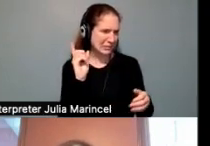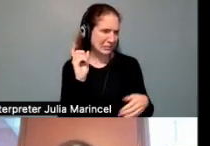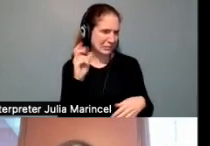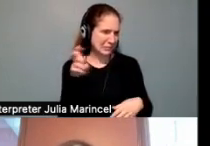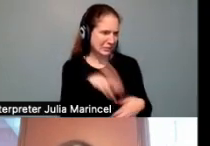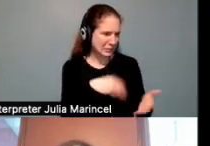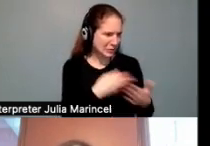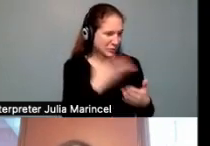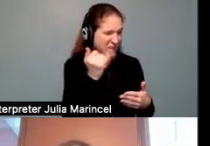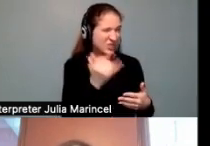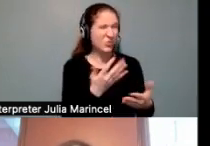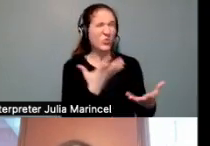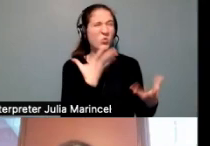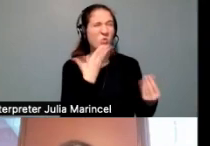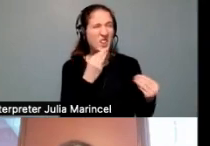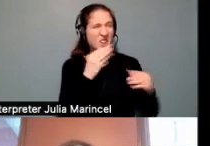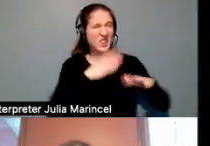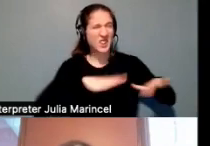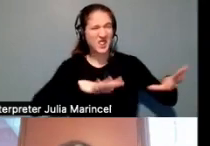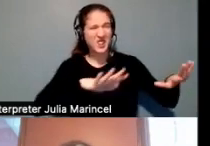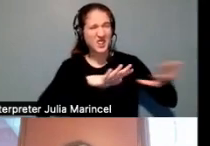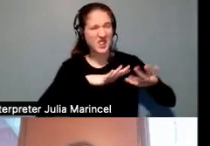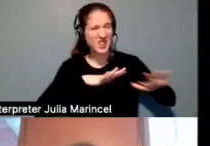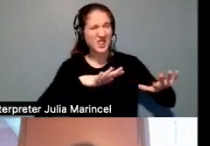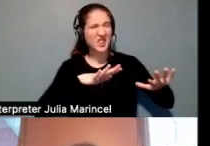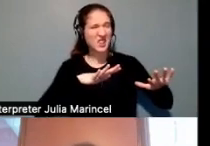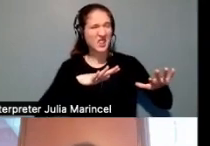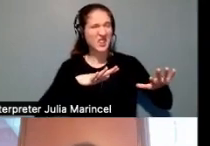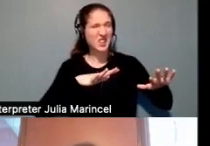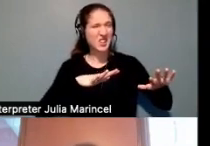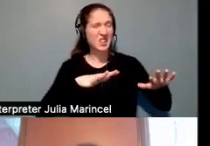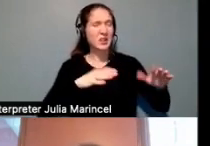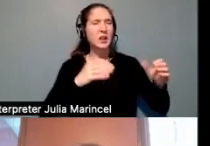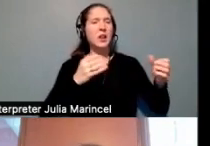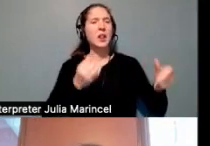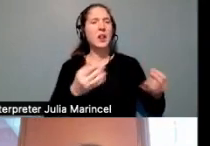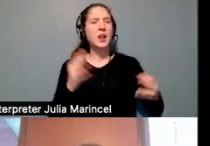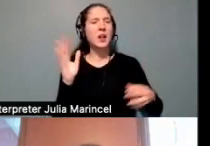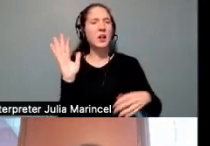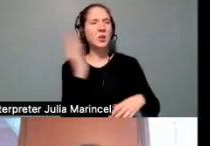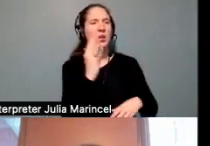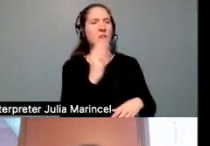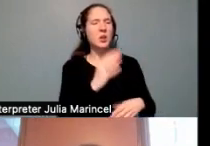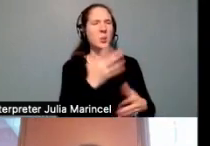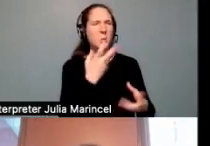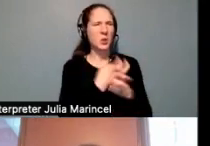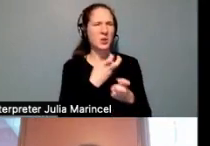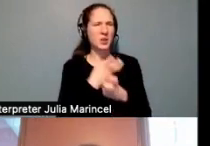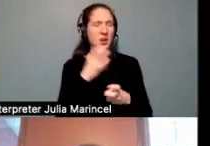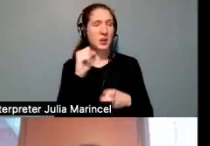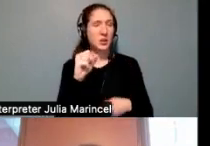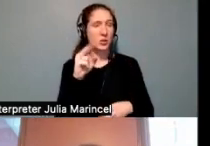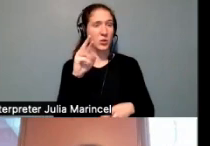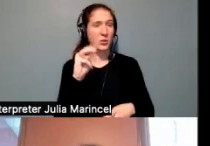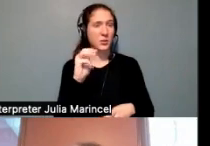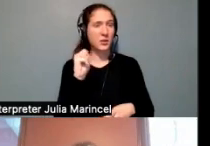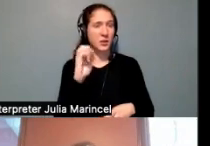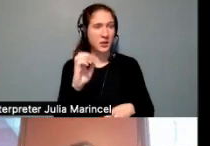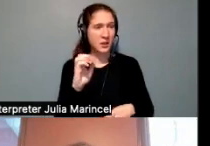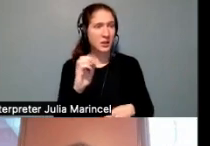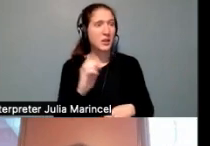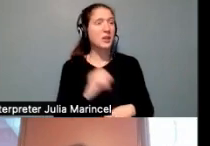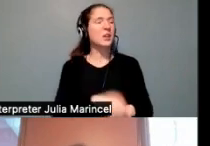really swampy. There's lots of poison sumac and and sometimes yellow jacket nests. And there were